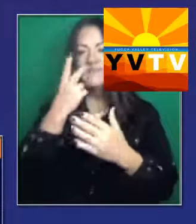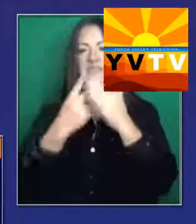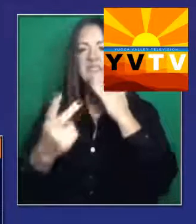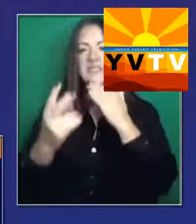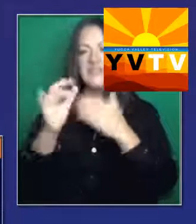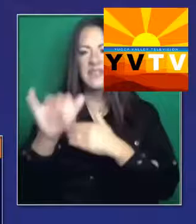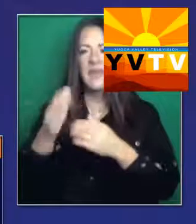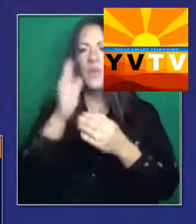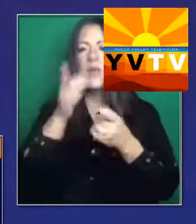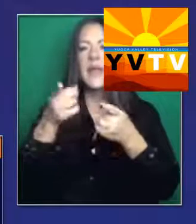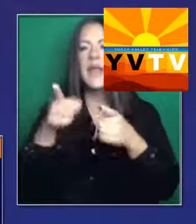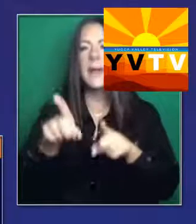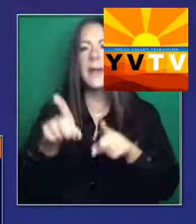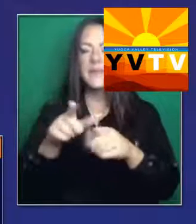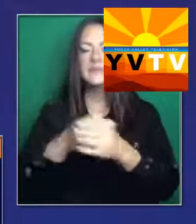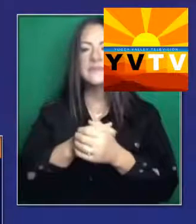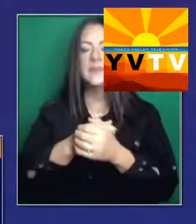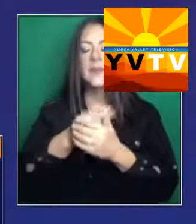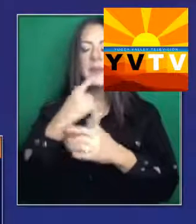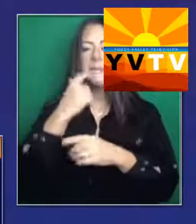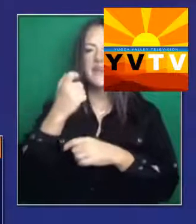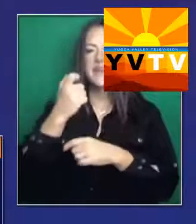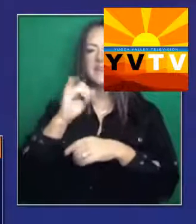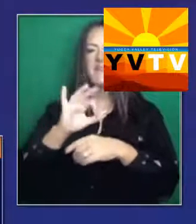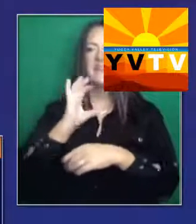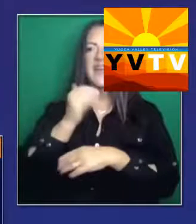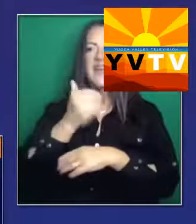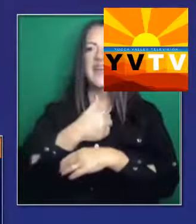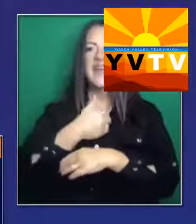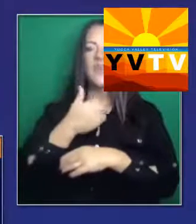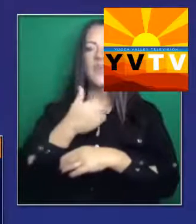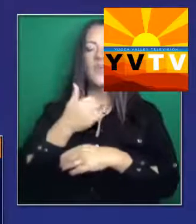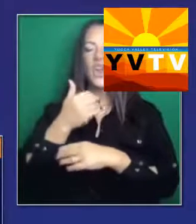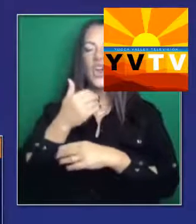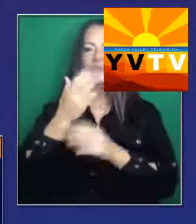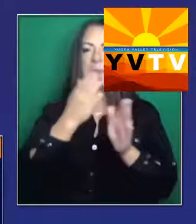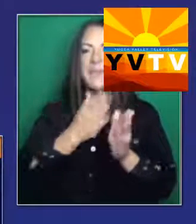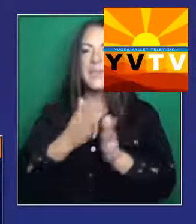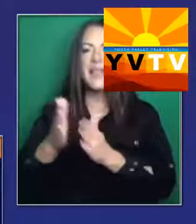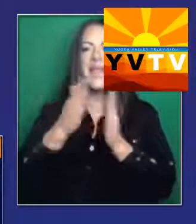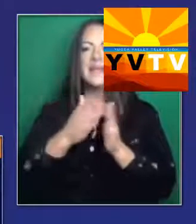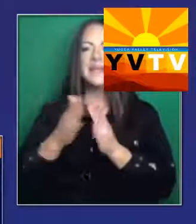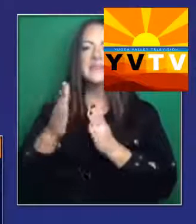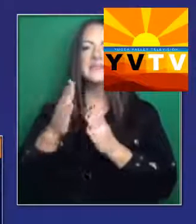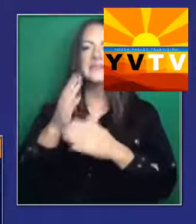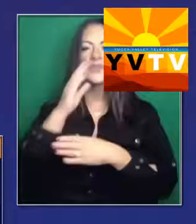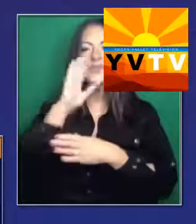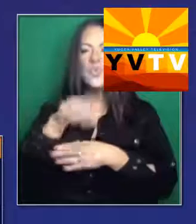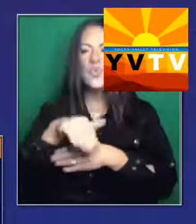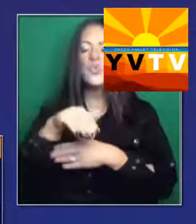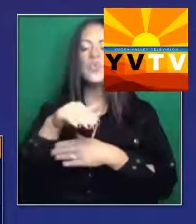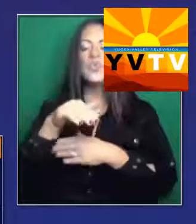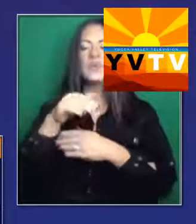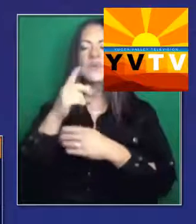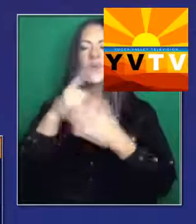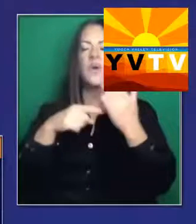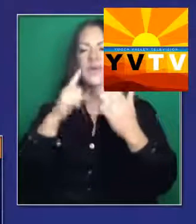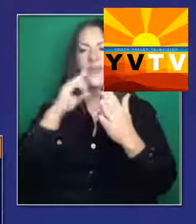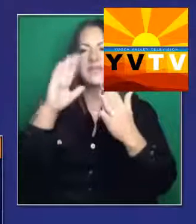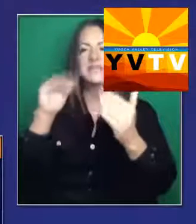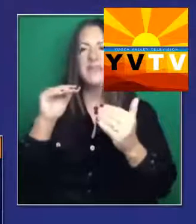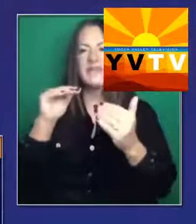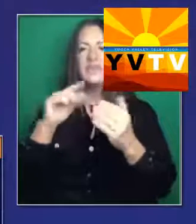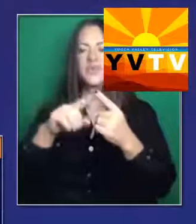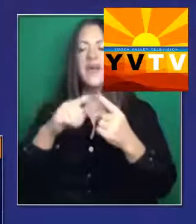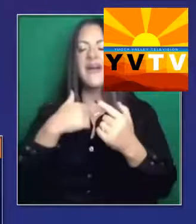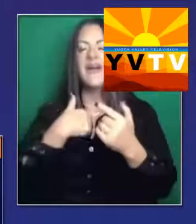upon our own planning and our own modeling and expectation of a lull before